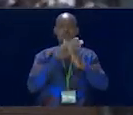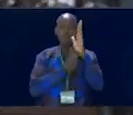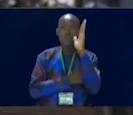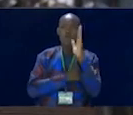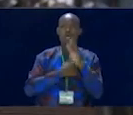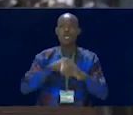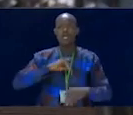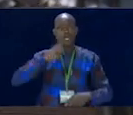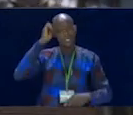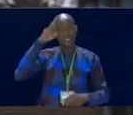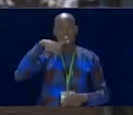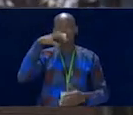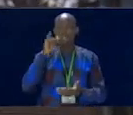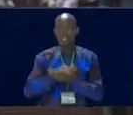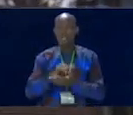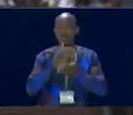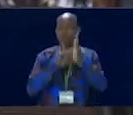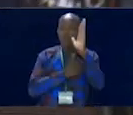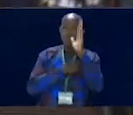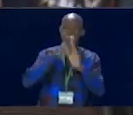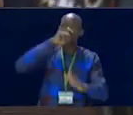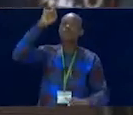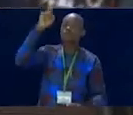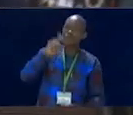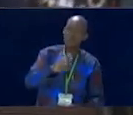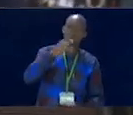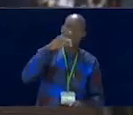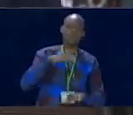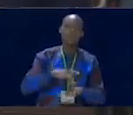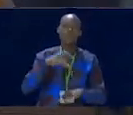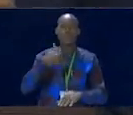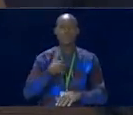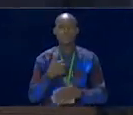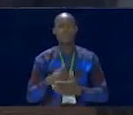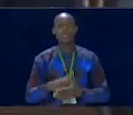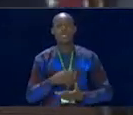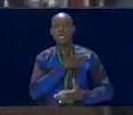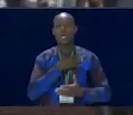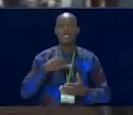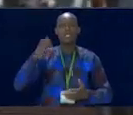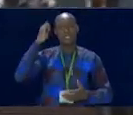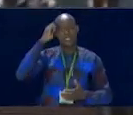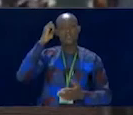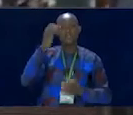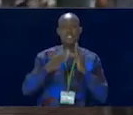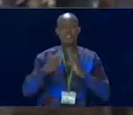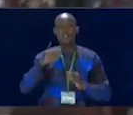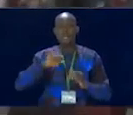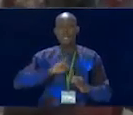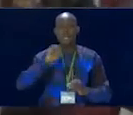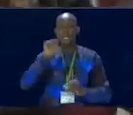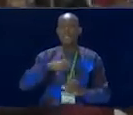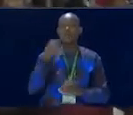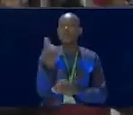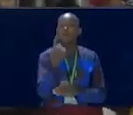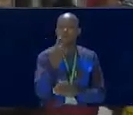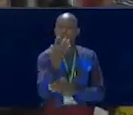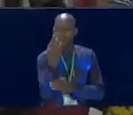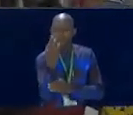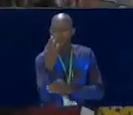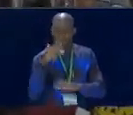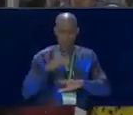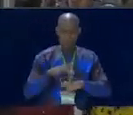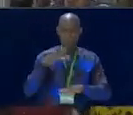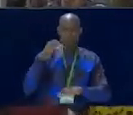you must touch me. And even say, God, if you touch me, if I can only touch the hem of your garment, I will